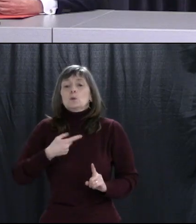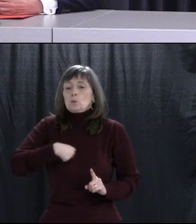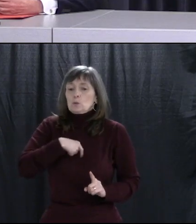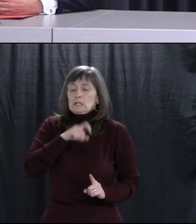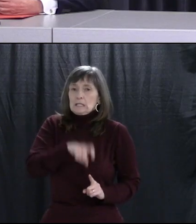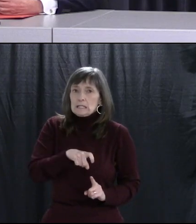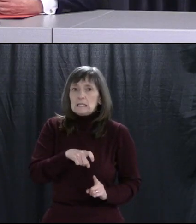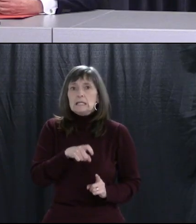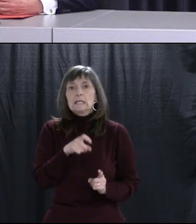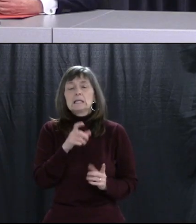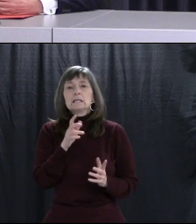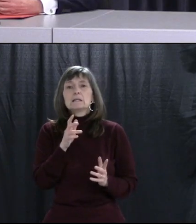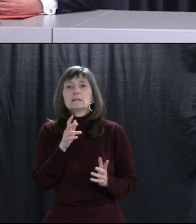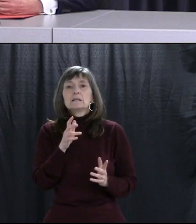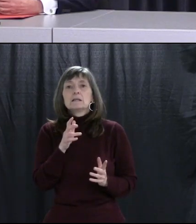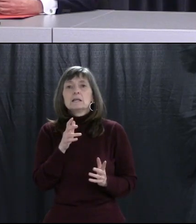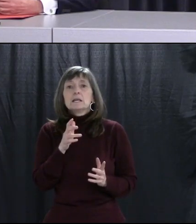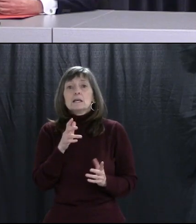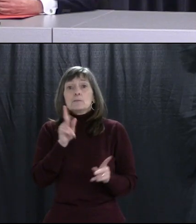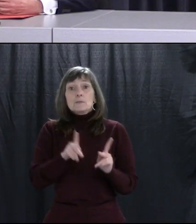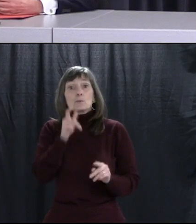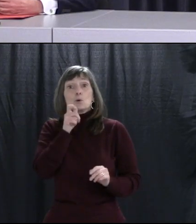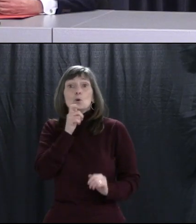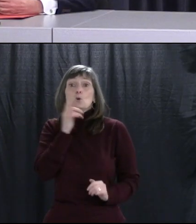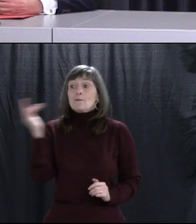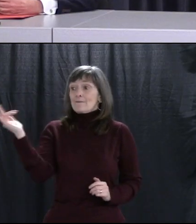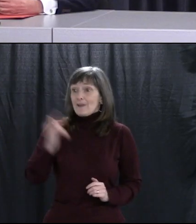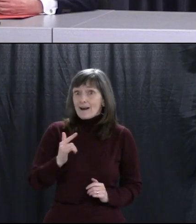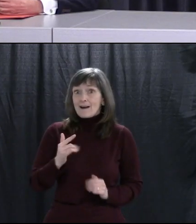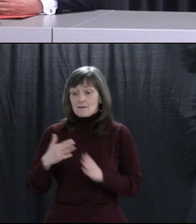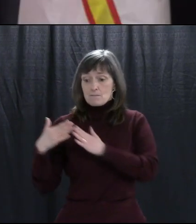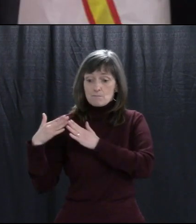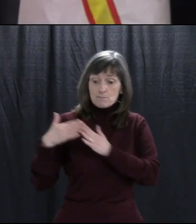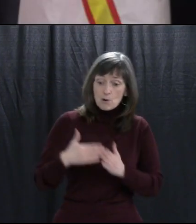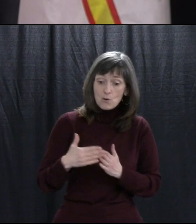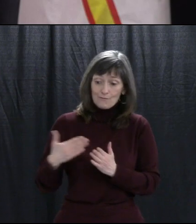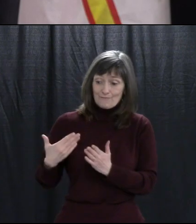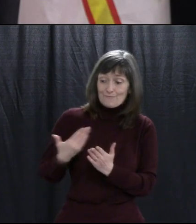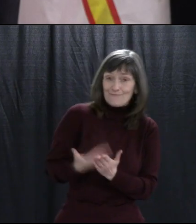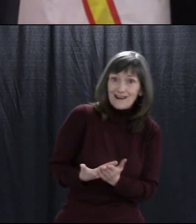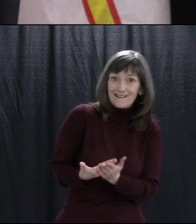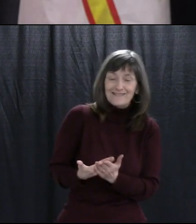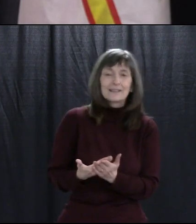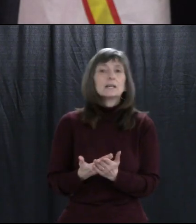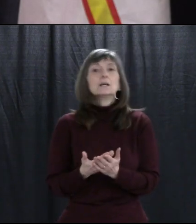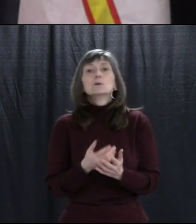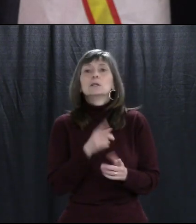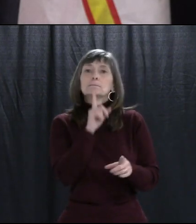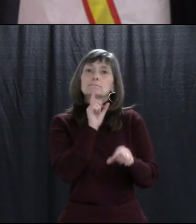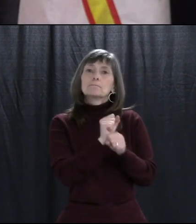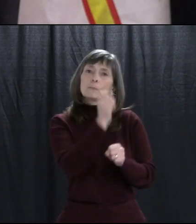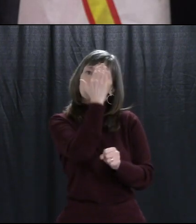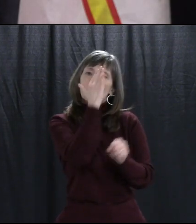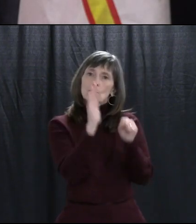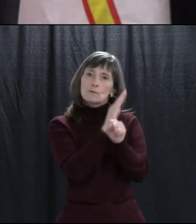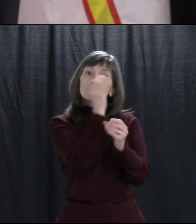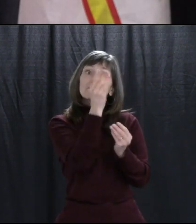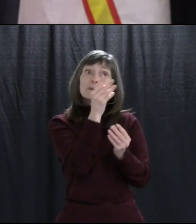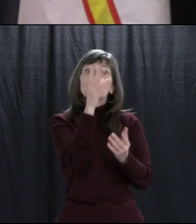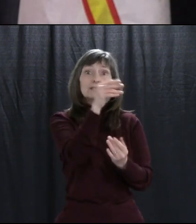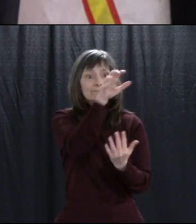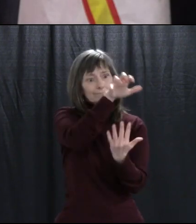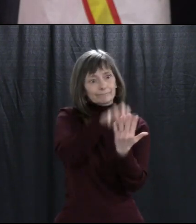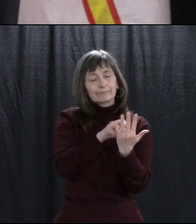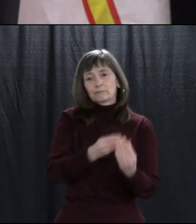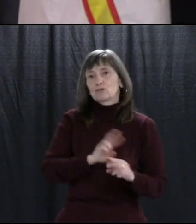can, support people as they come into our province as well. But as I said so many times today, this is really about containing